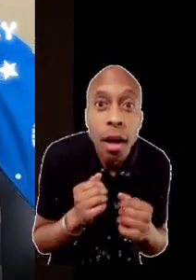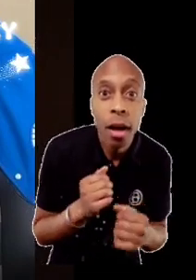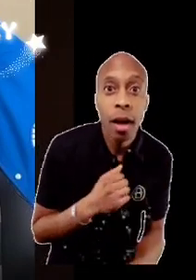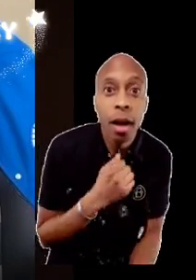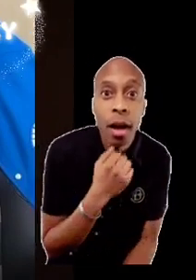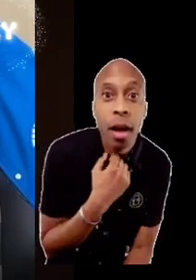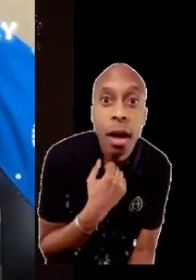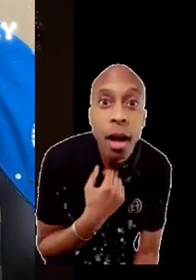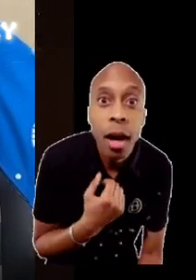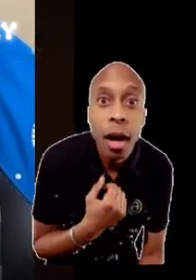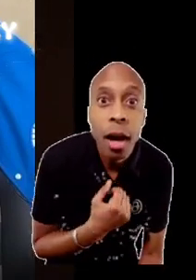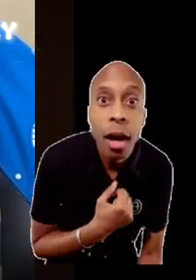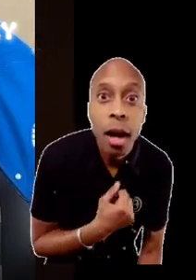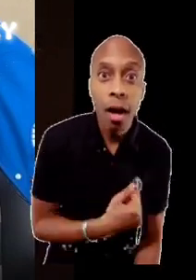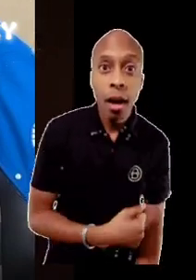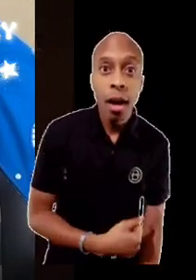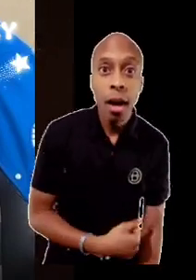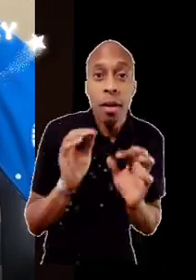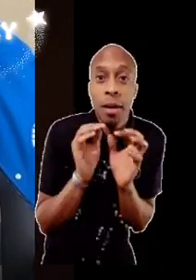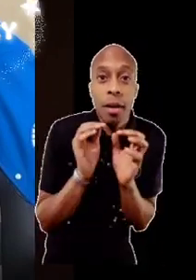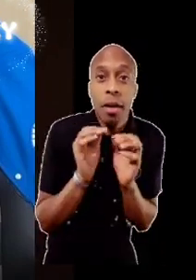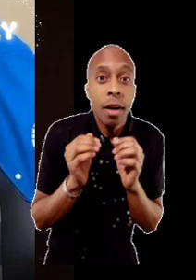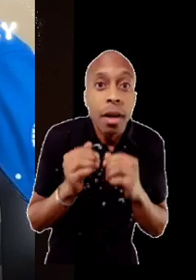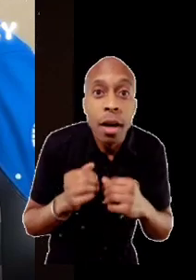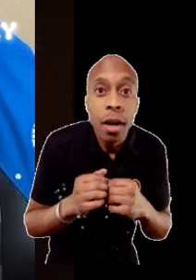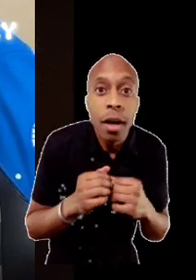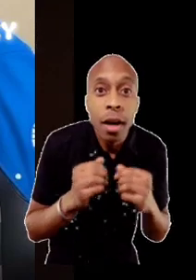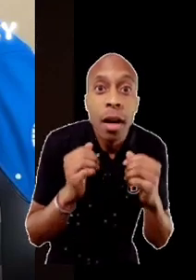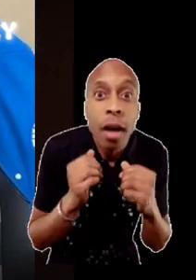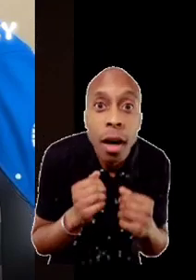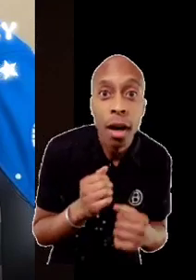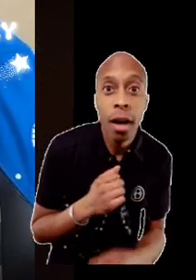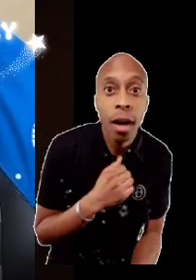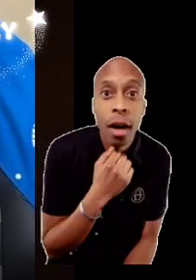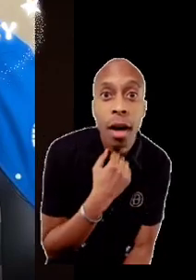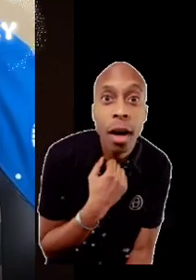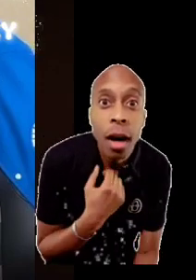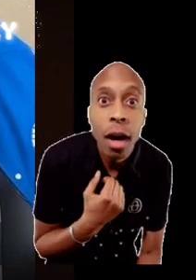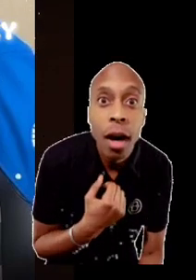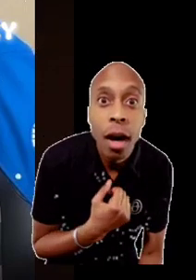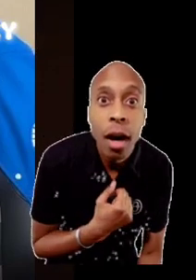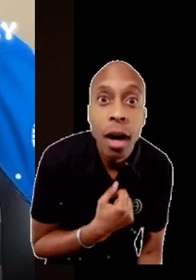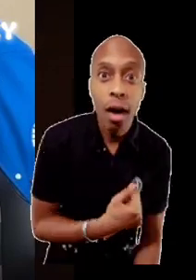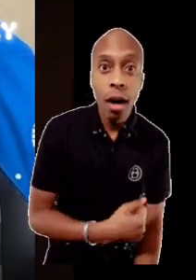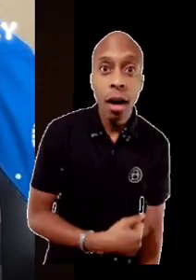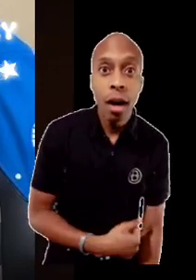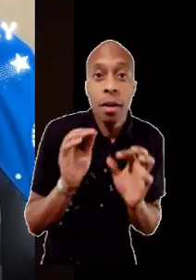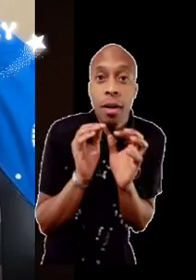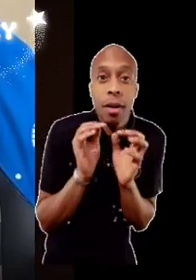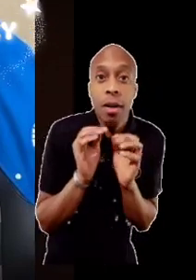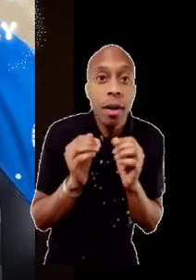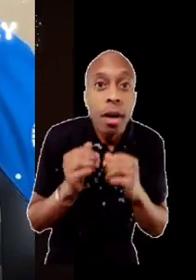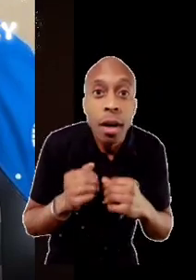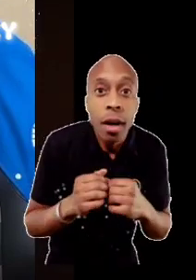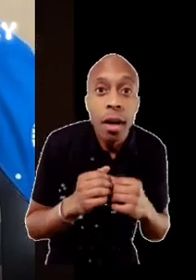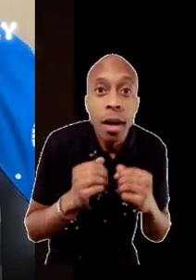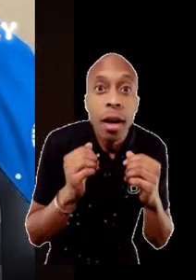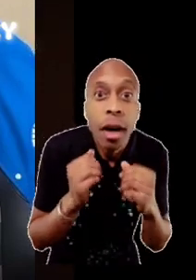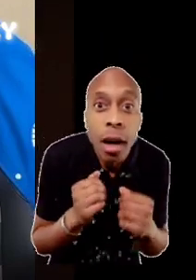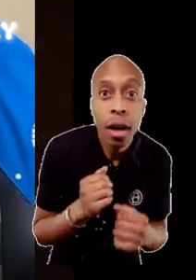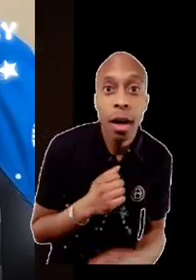Oh, after you graduate school, me tell you something for the whole of uno. There is something called